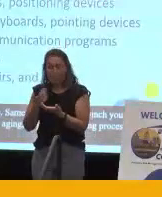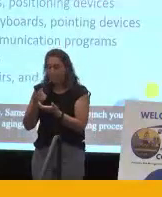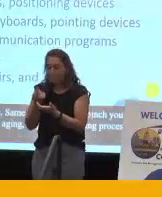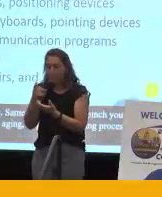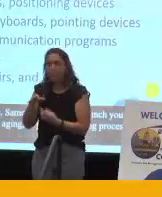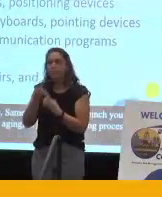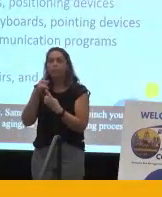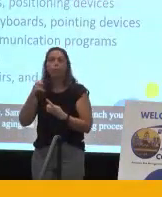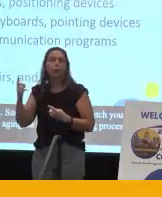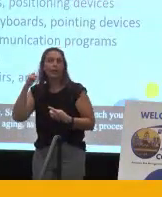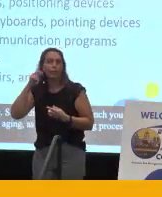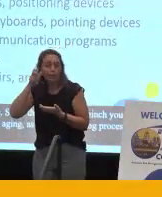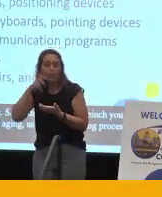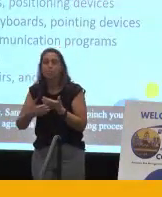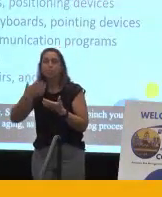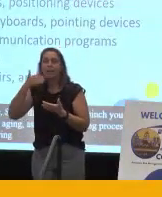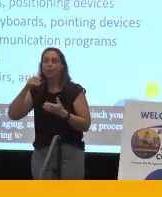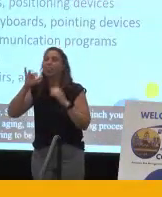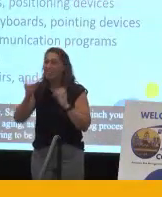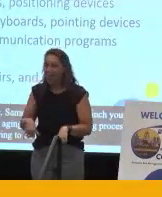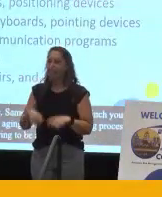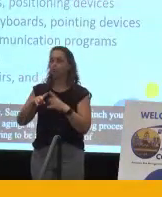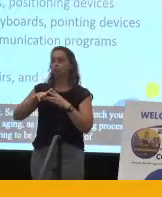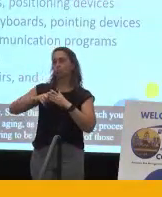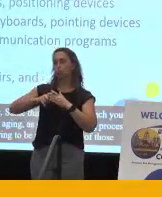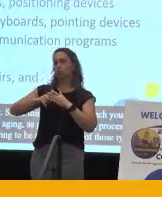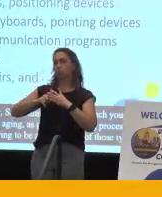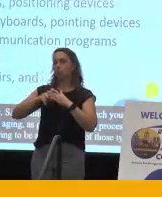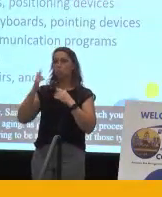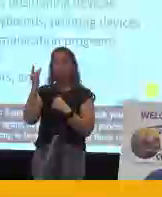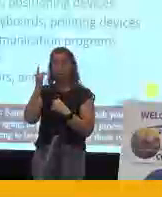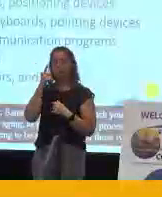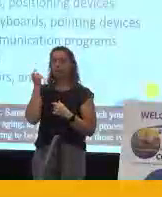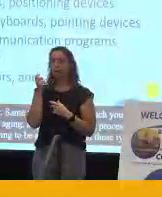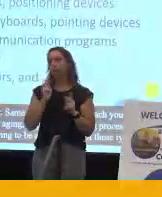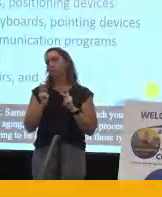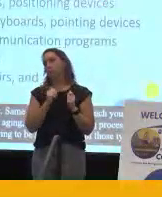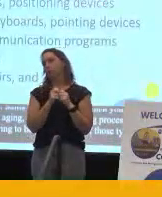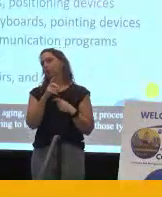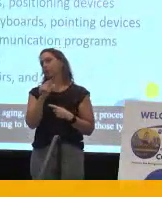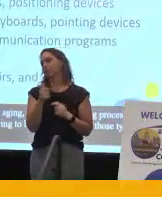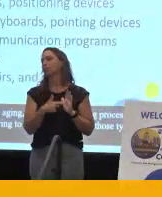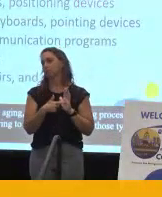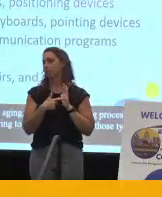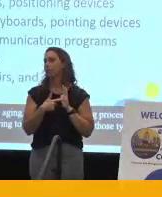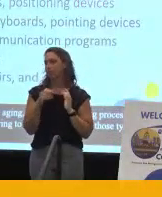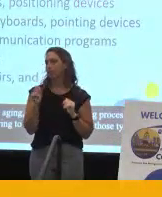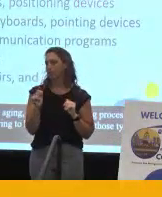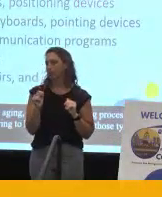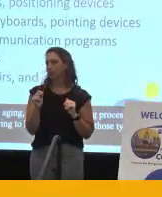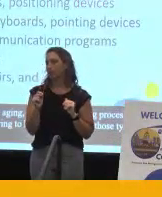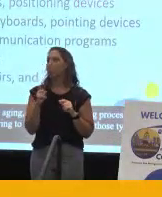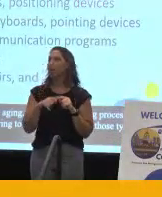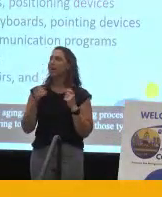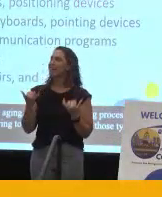all of those types of things, started out as technology that was created specifically for individuals with disabilities, but has